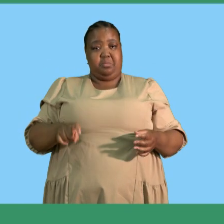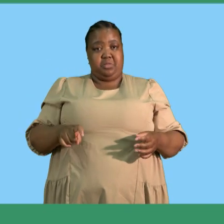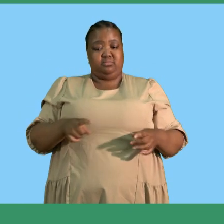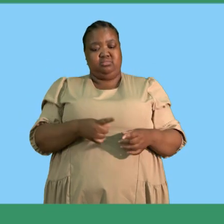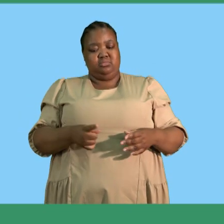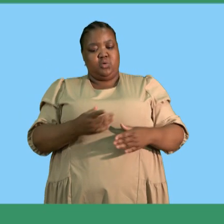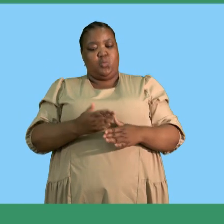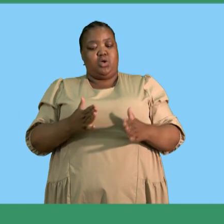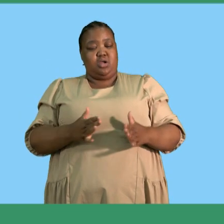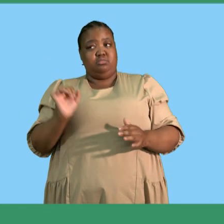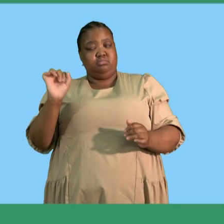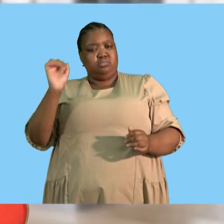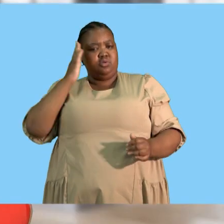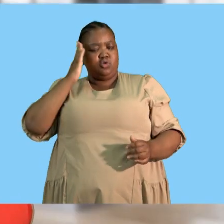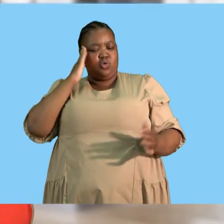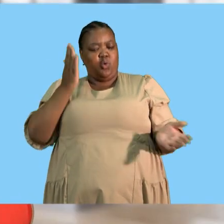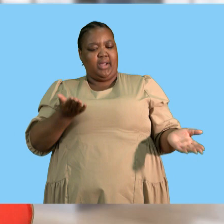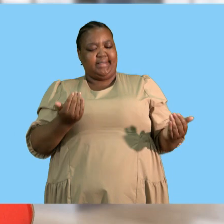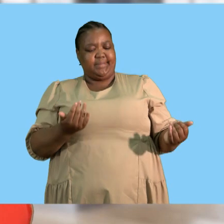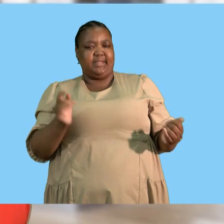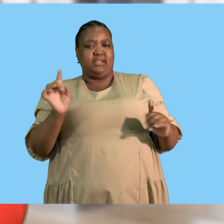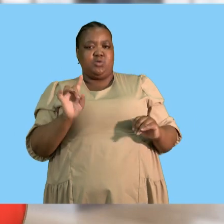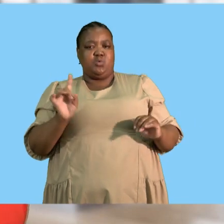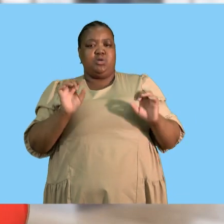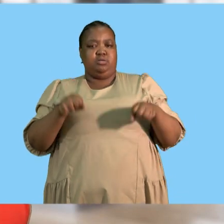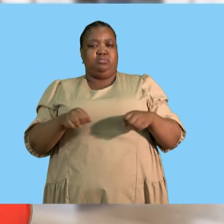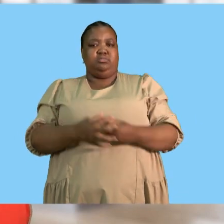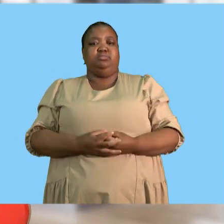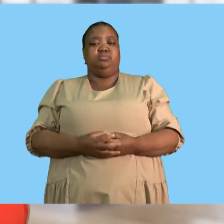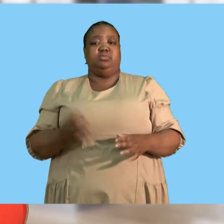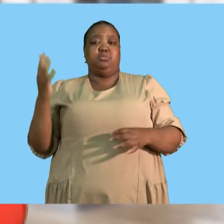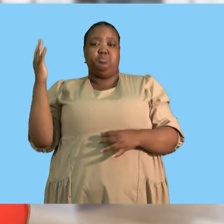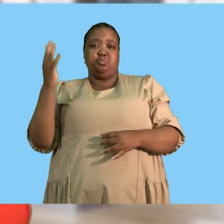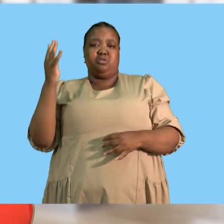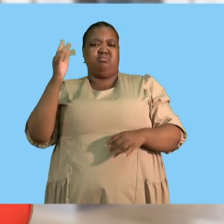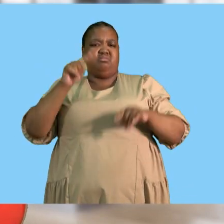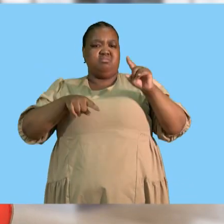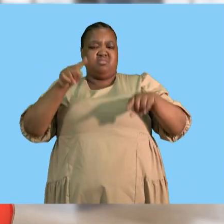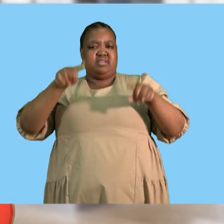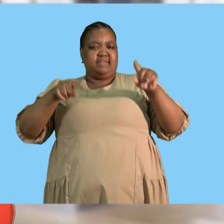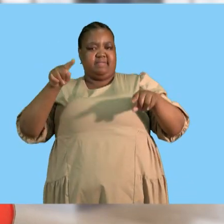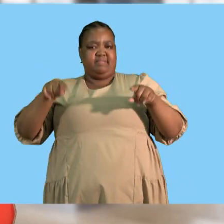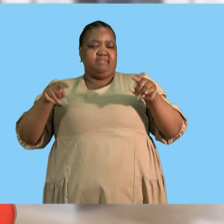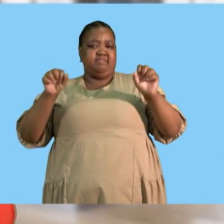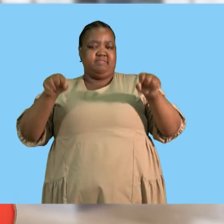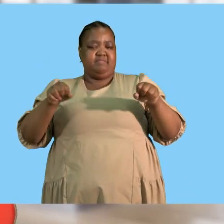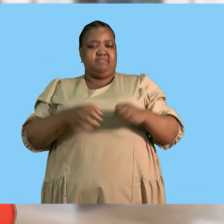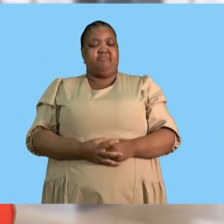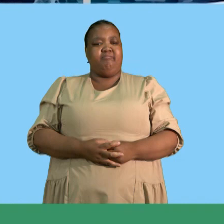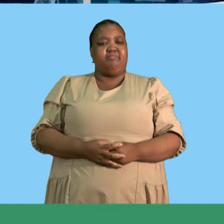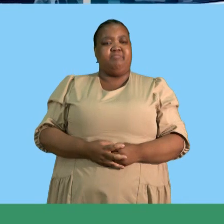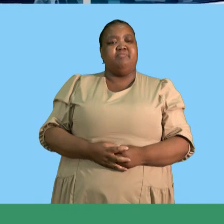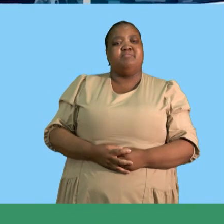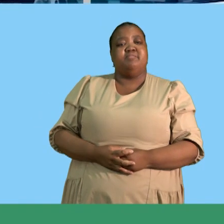know what it is that is expected from them. We have the different types of presentation as we have stated in our